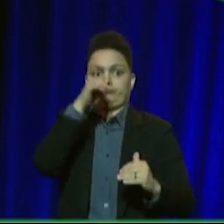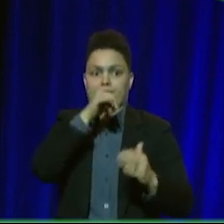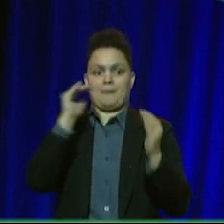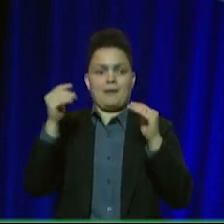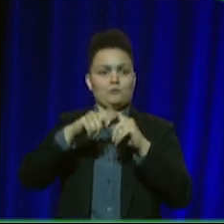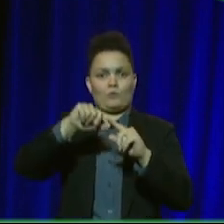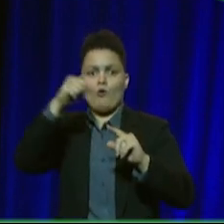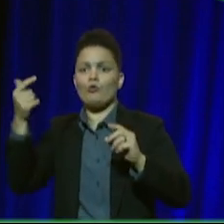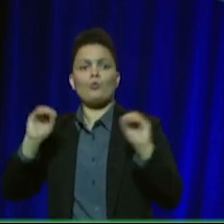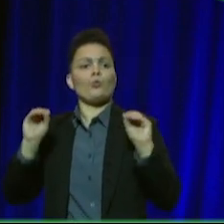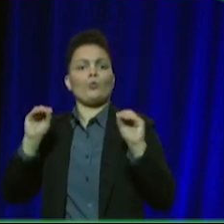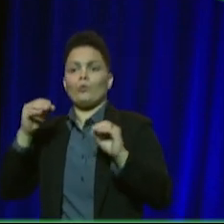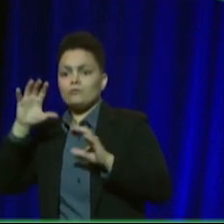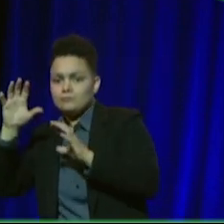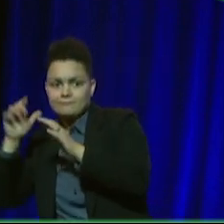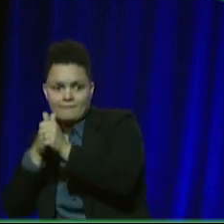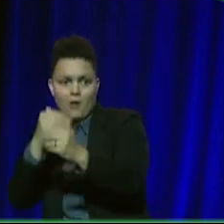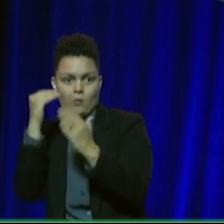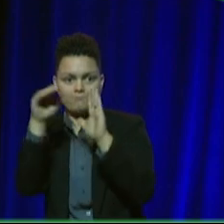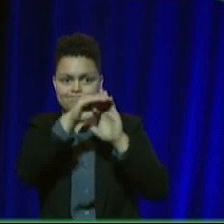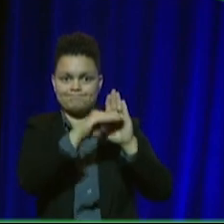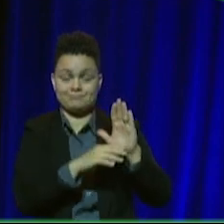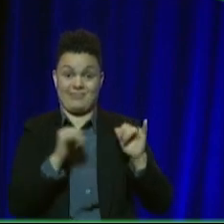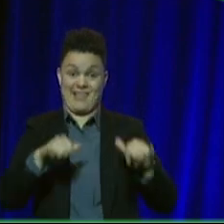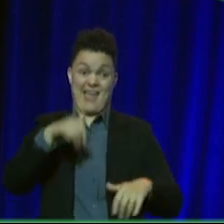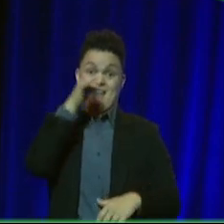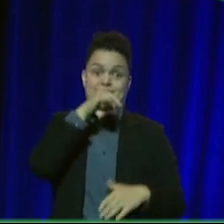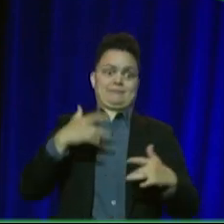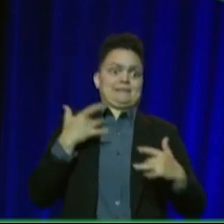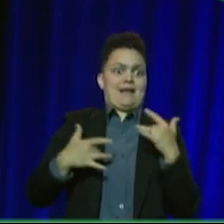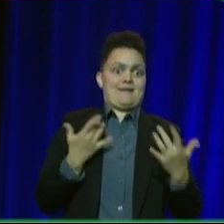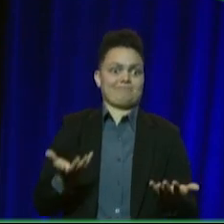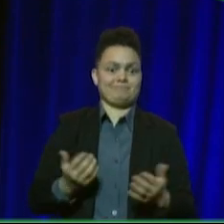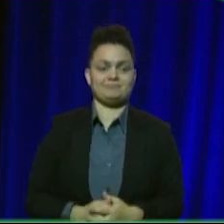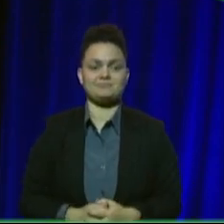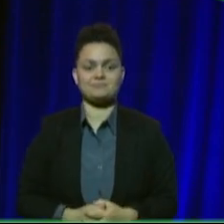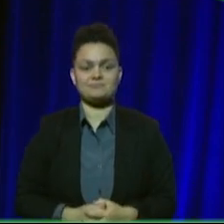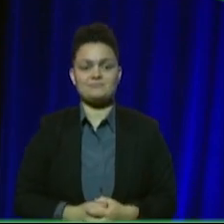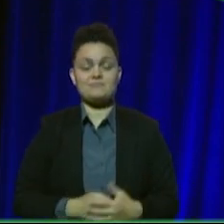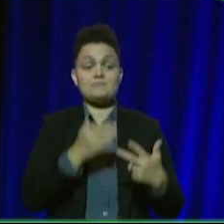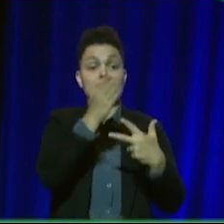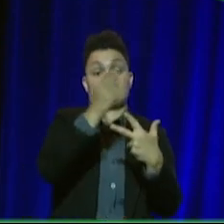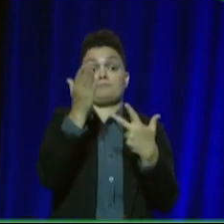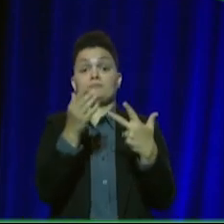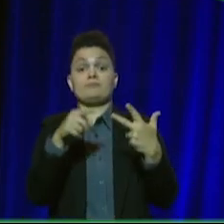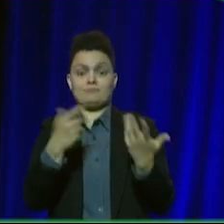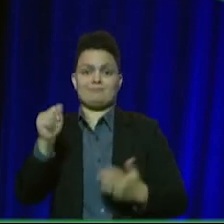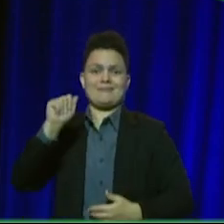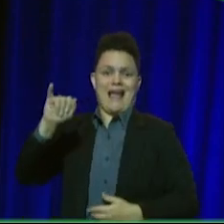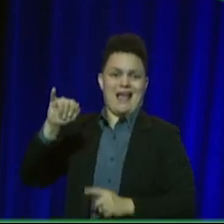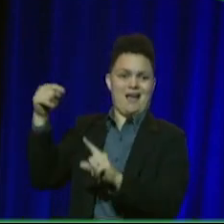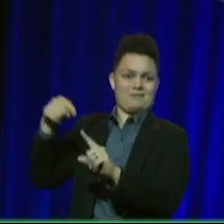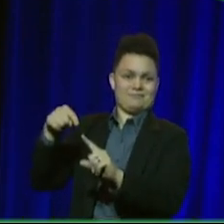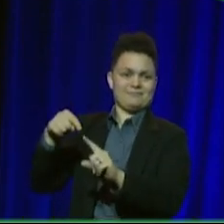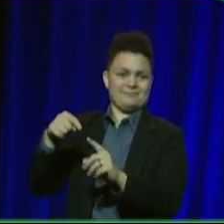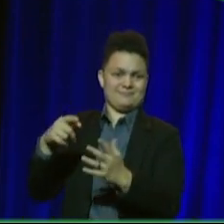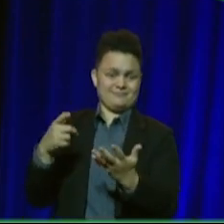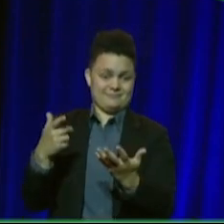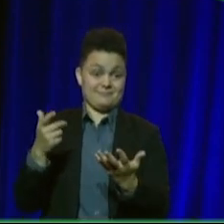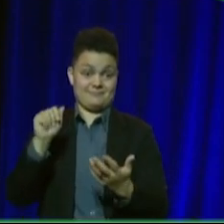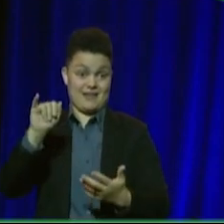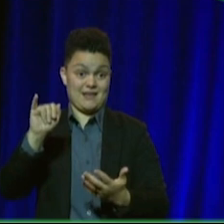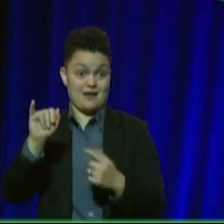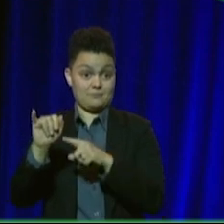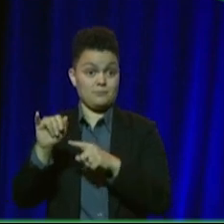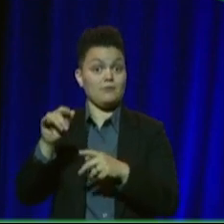this very exciting. The third thing is generative AI. As I said, it has to be done right. AI has a lot